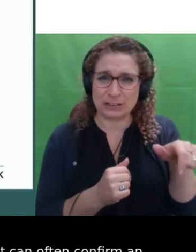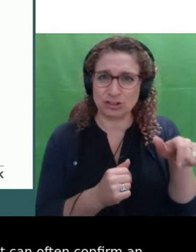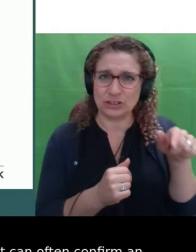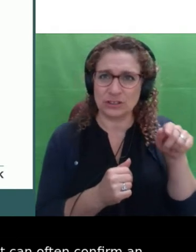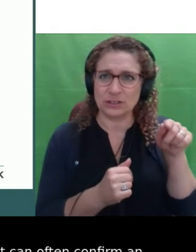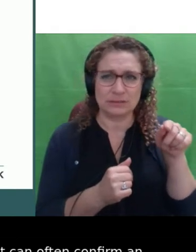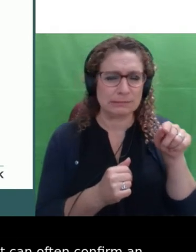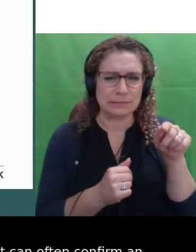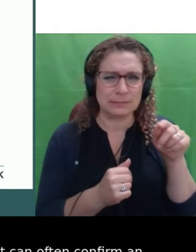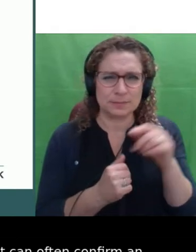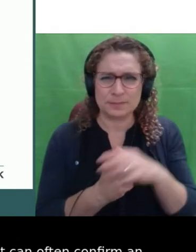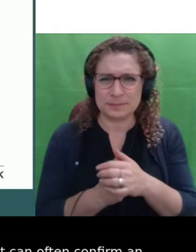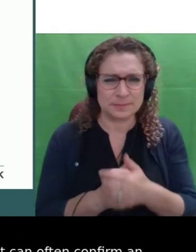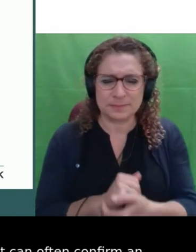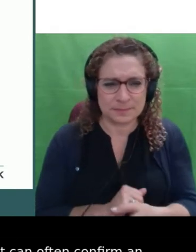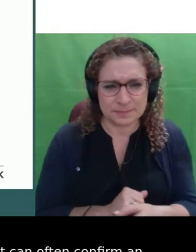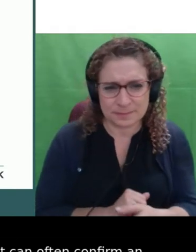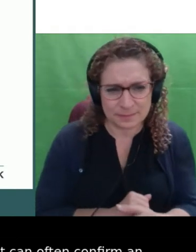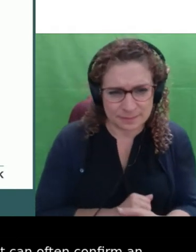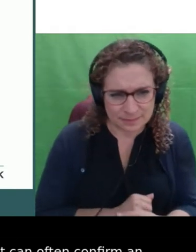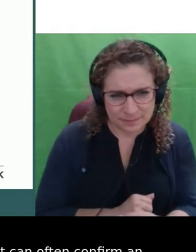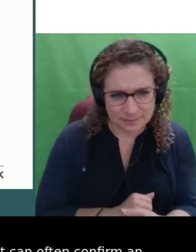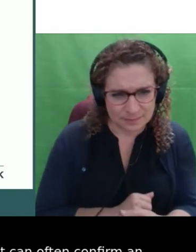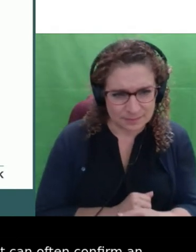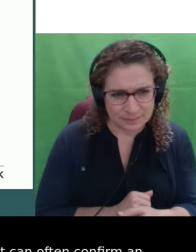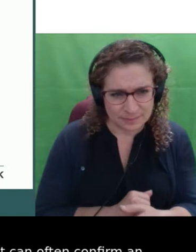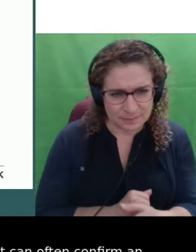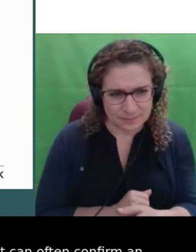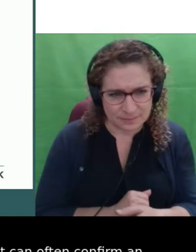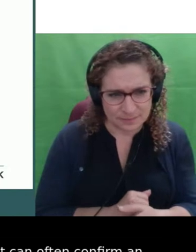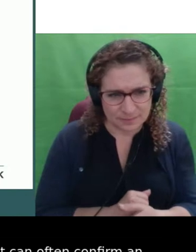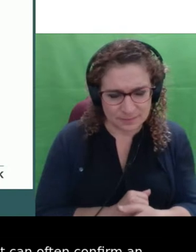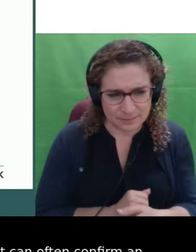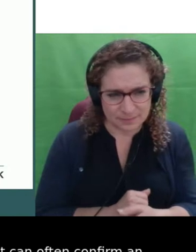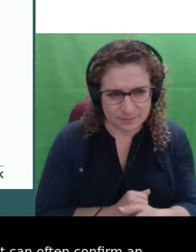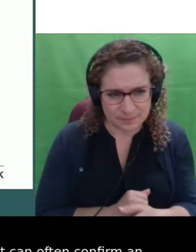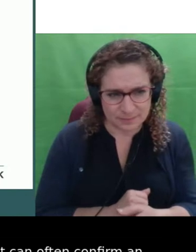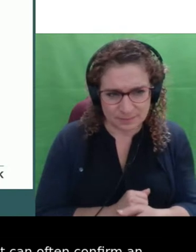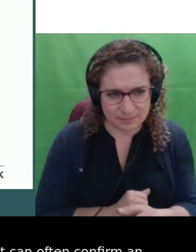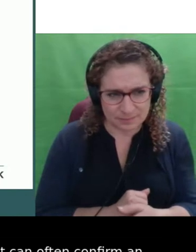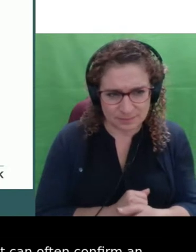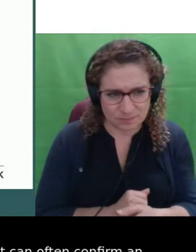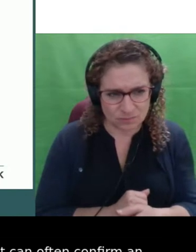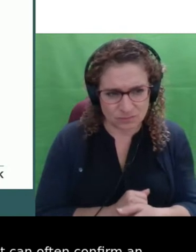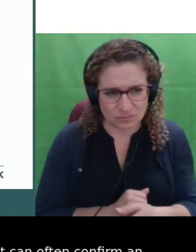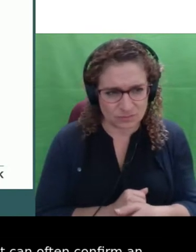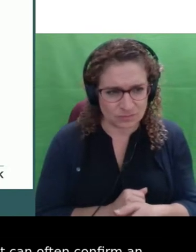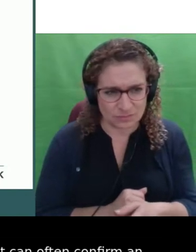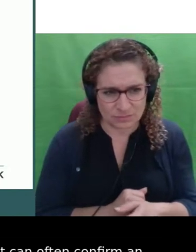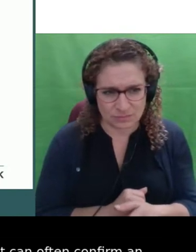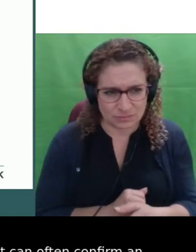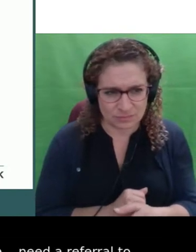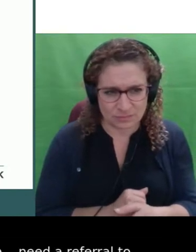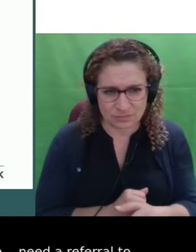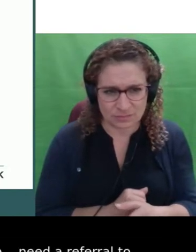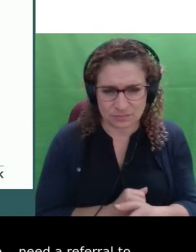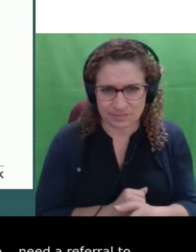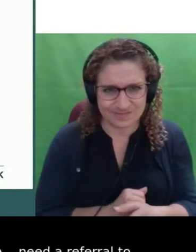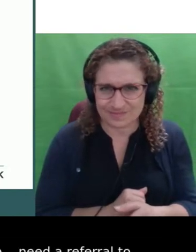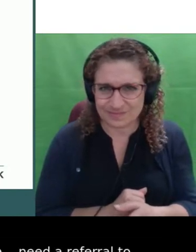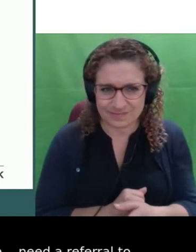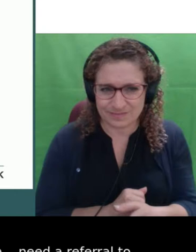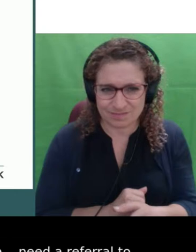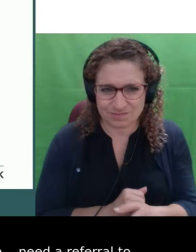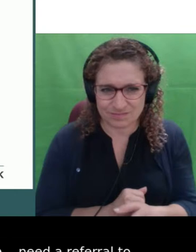something we need to refer to a um to someone who's going to be able to perform some other do testing or at least